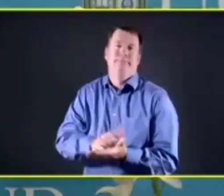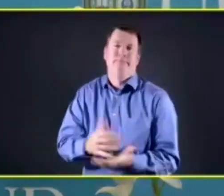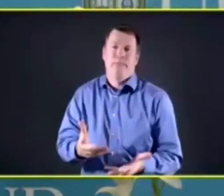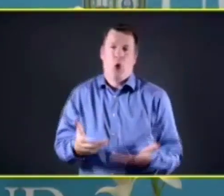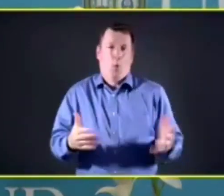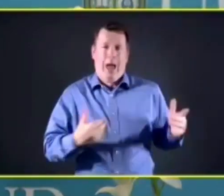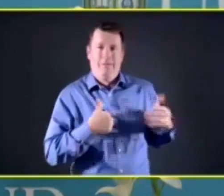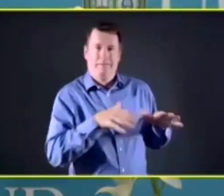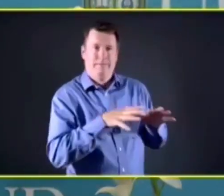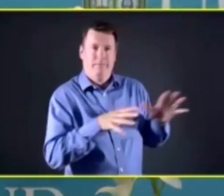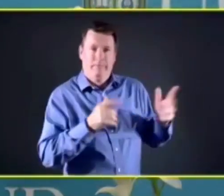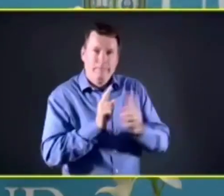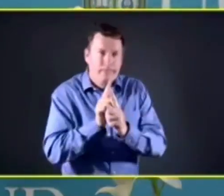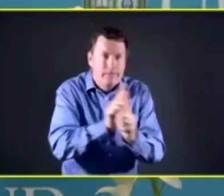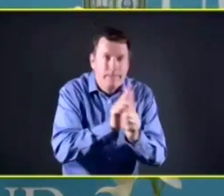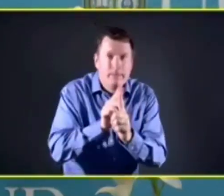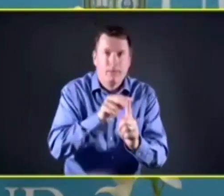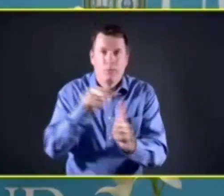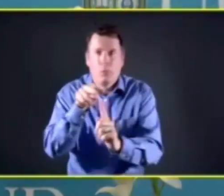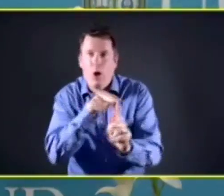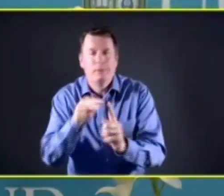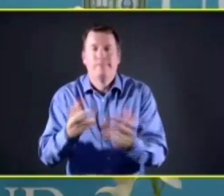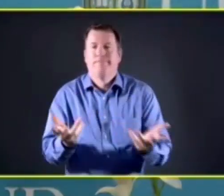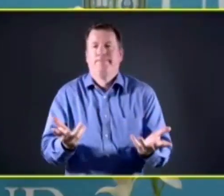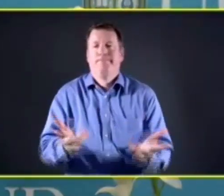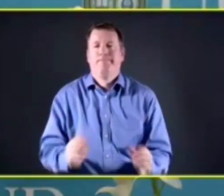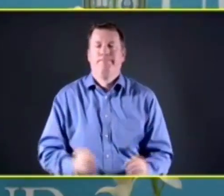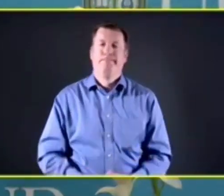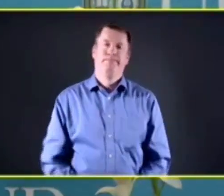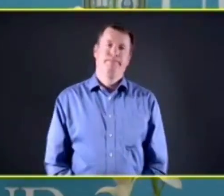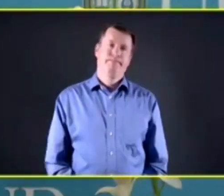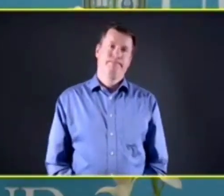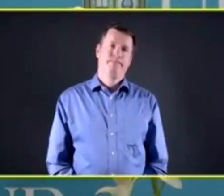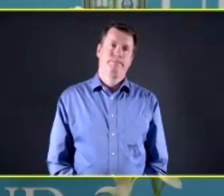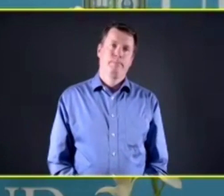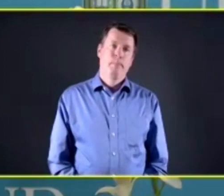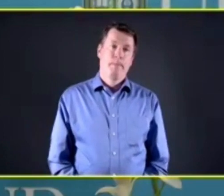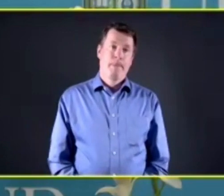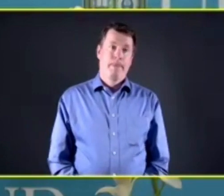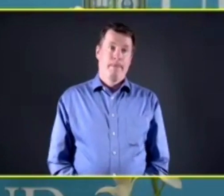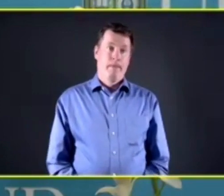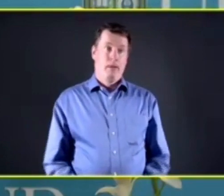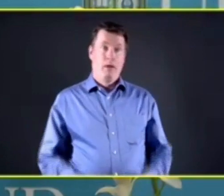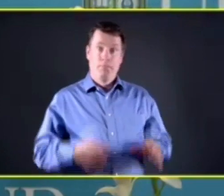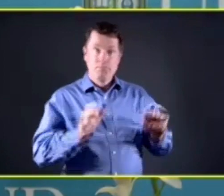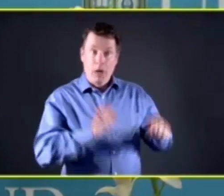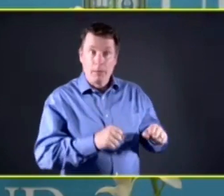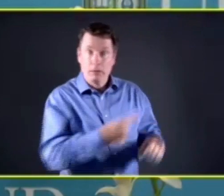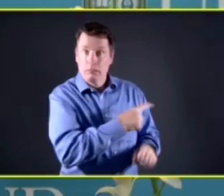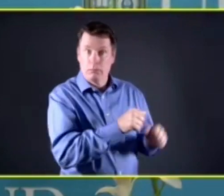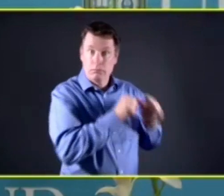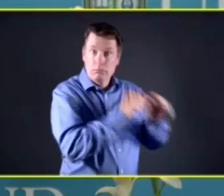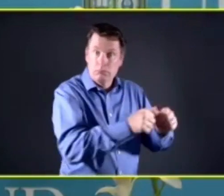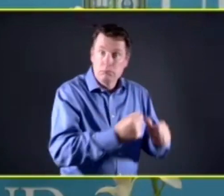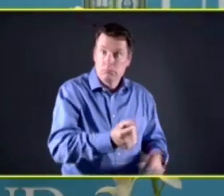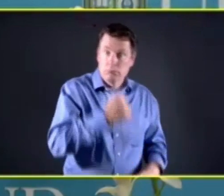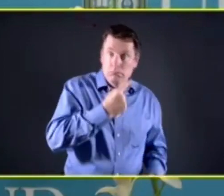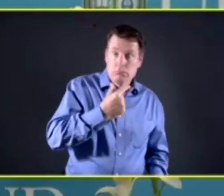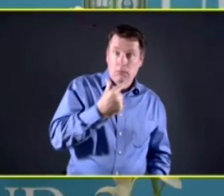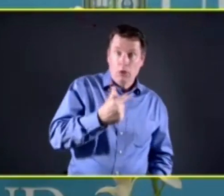start handing this out, you could find more side effects than beneficial effects. And